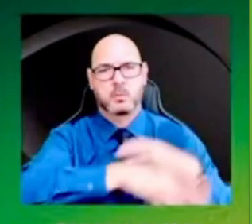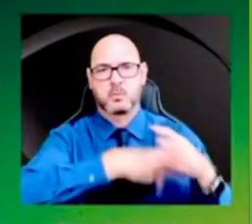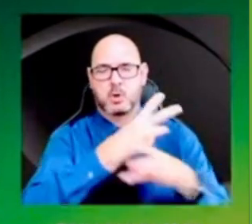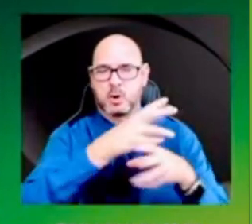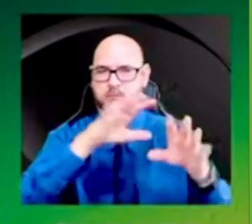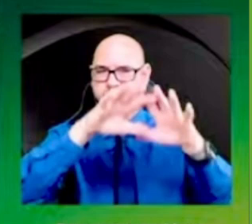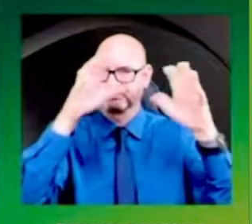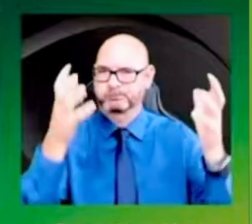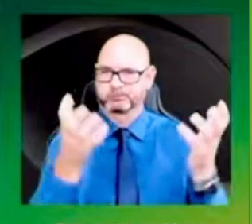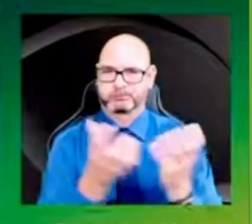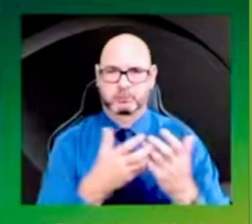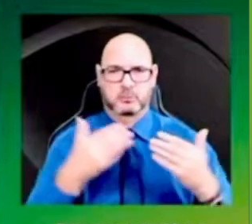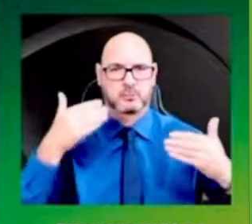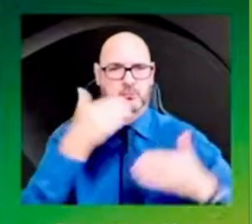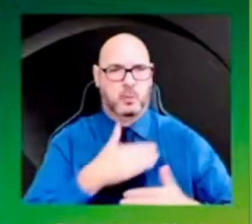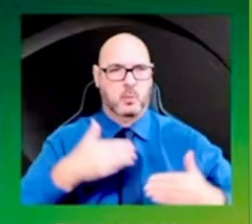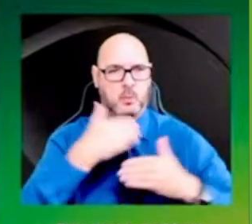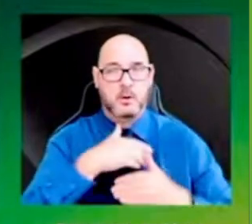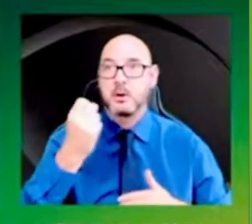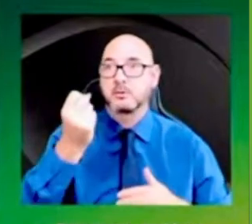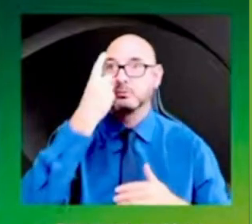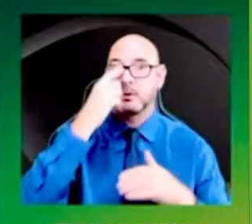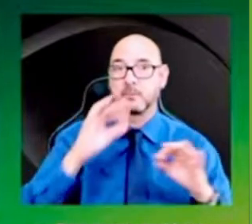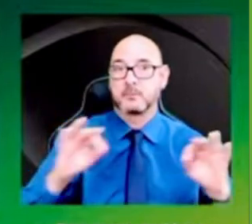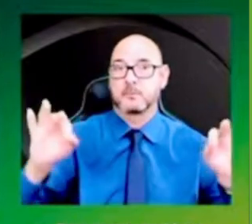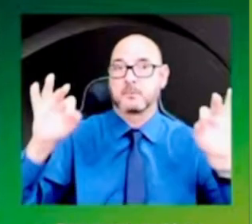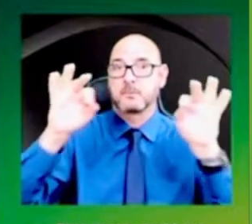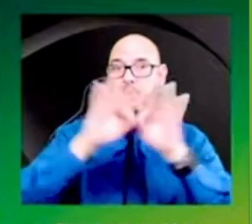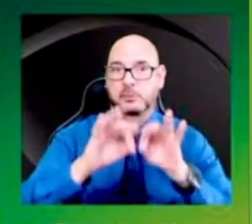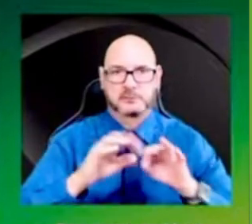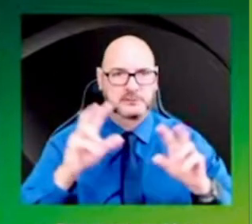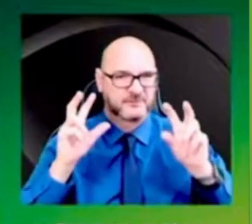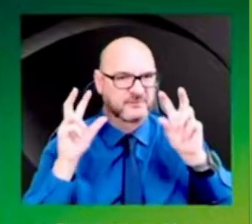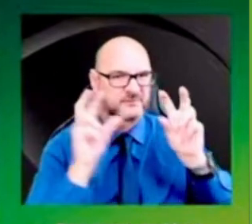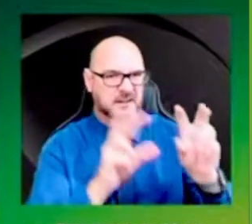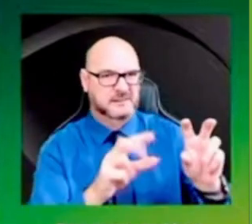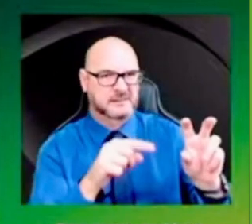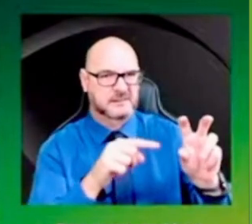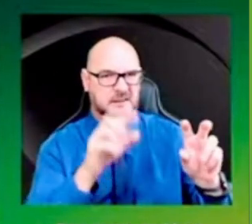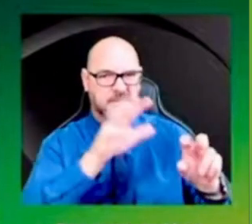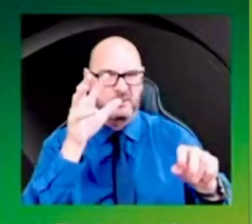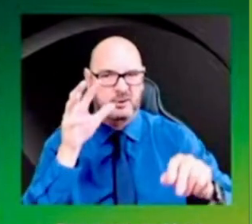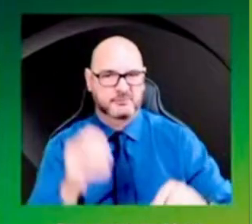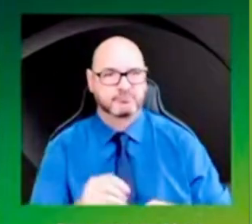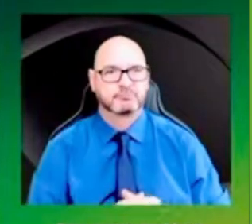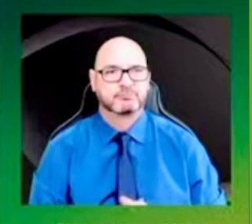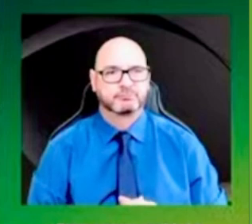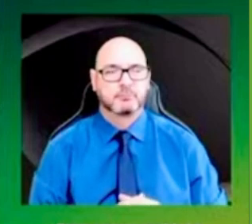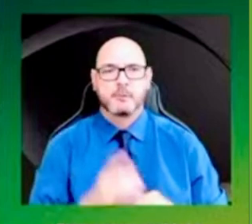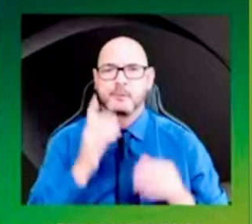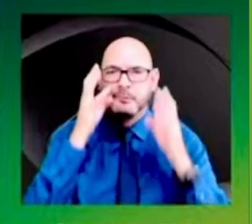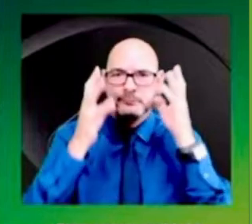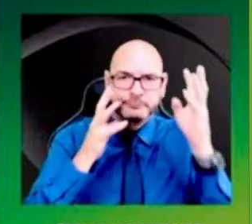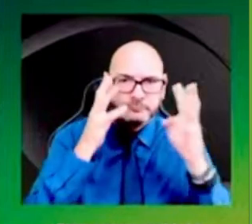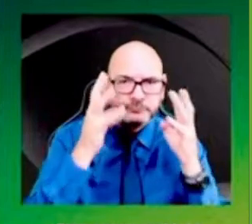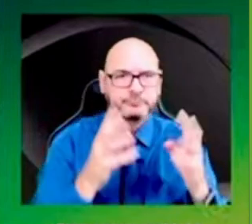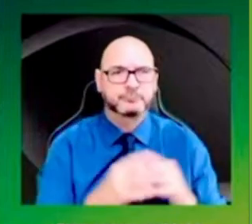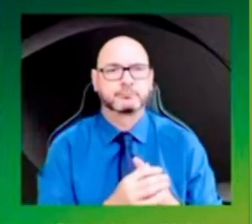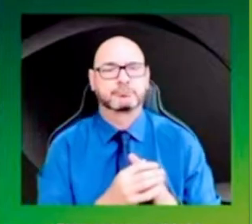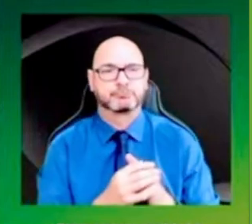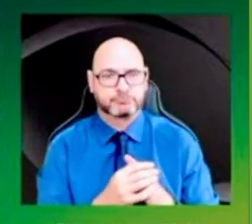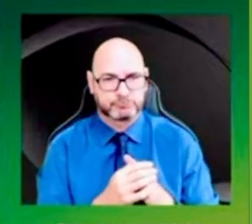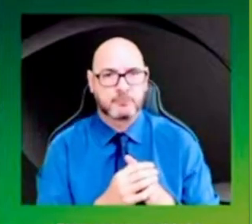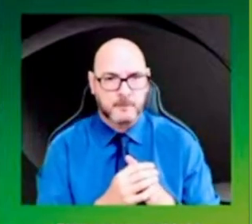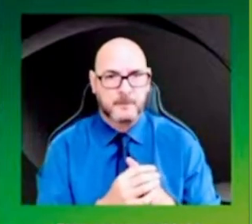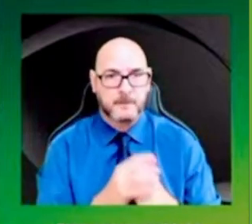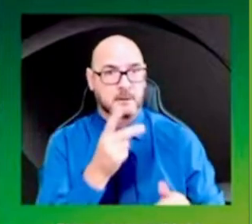the importance of investing in African ingenuity and creativity, the type I have seen during the course of